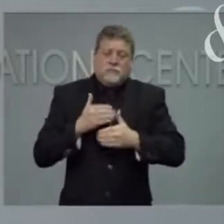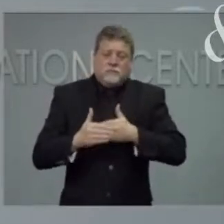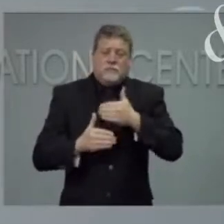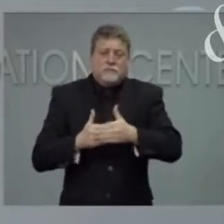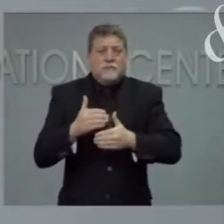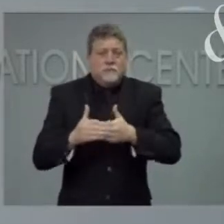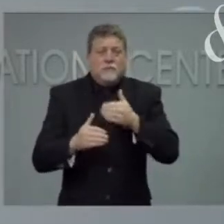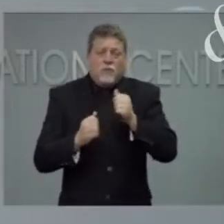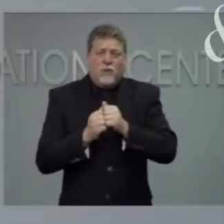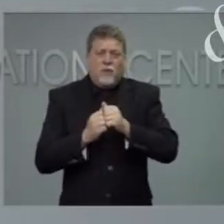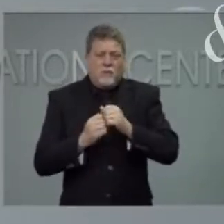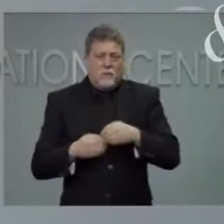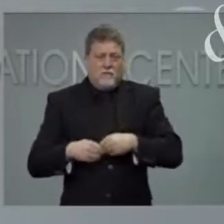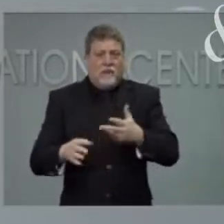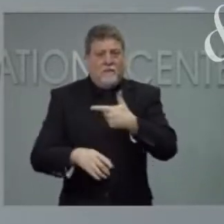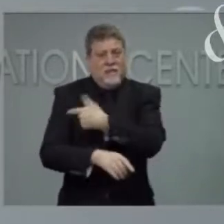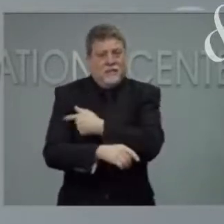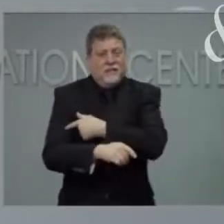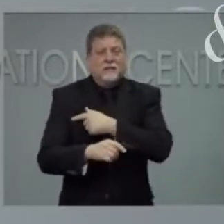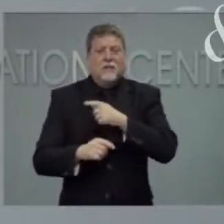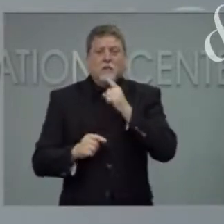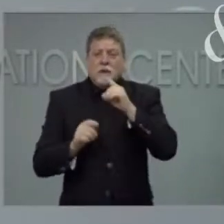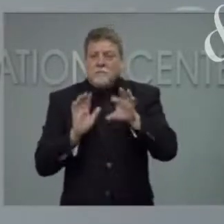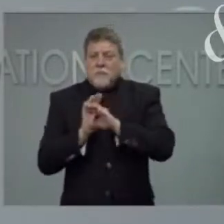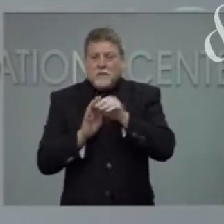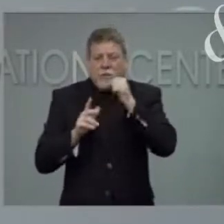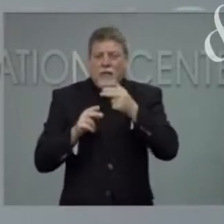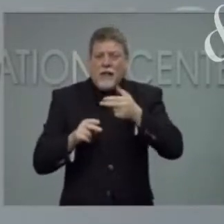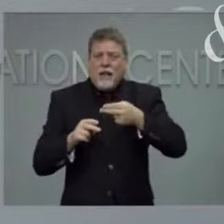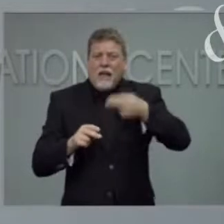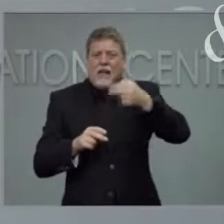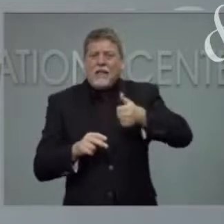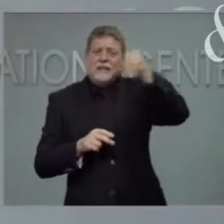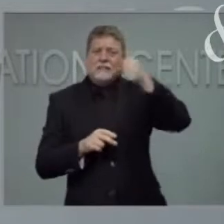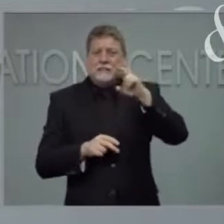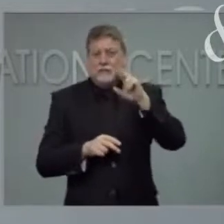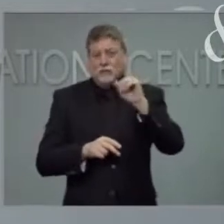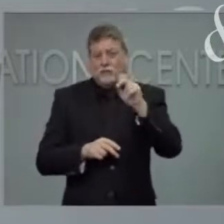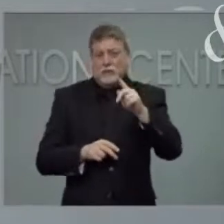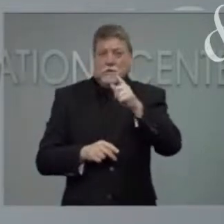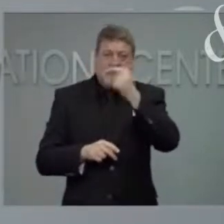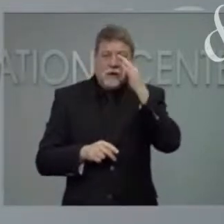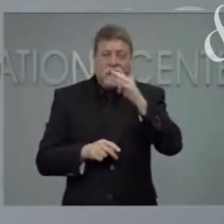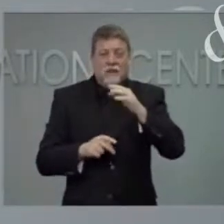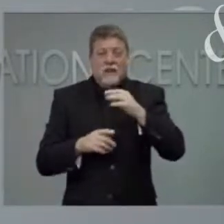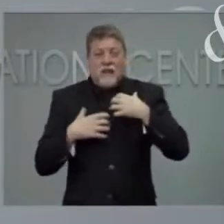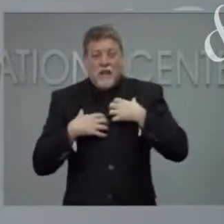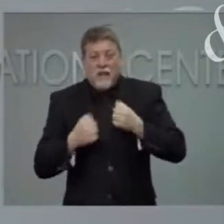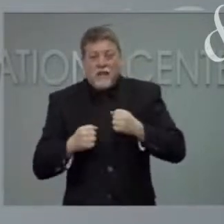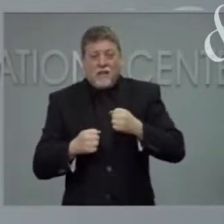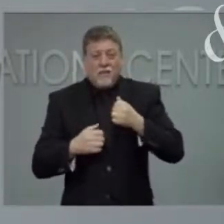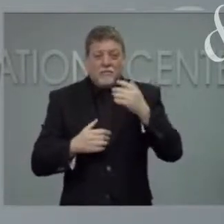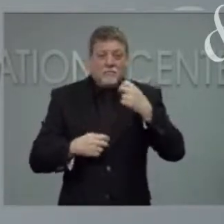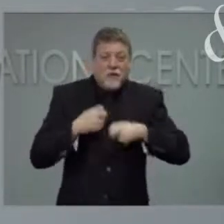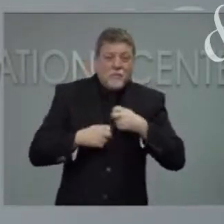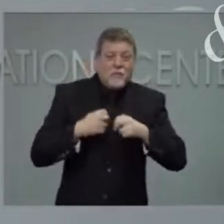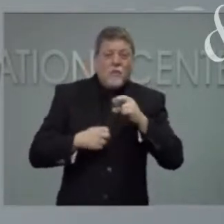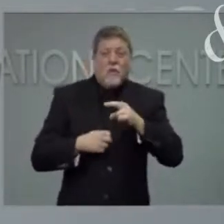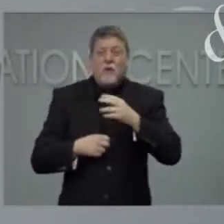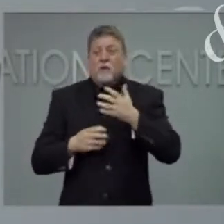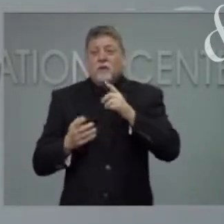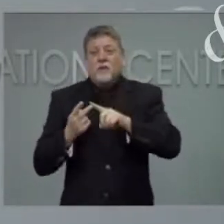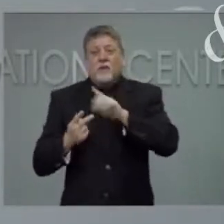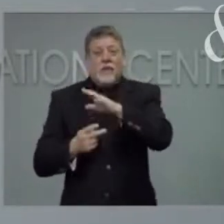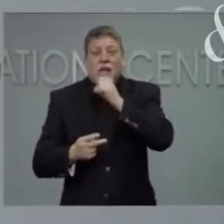risk because of their medical status or their age, or at highest risk because of their exposure. For